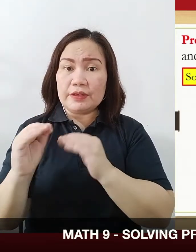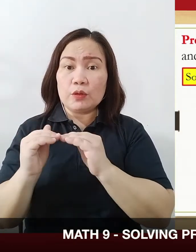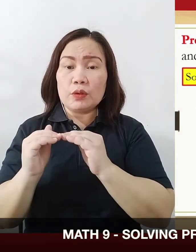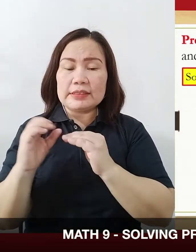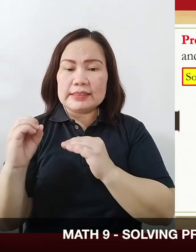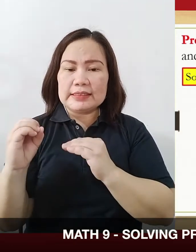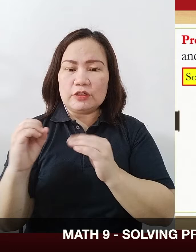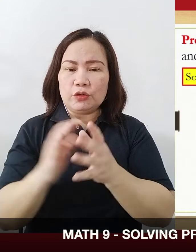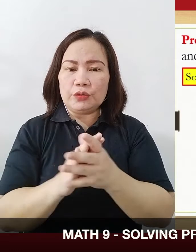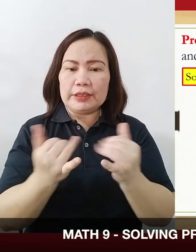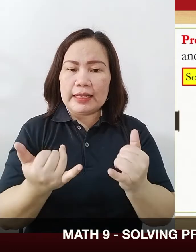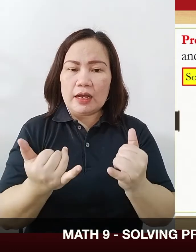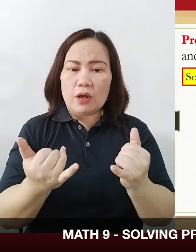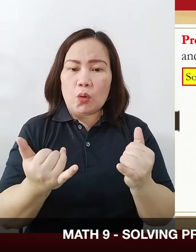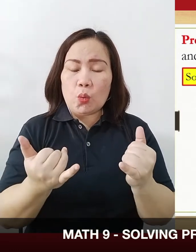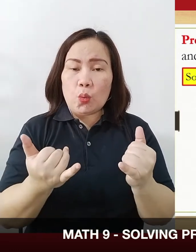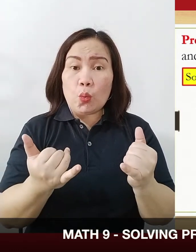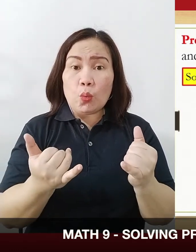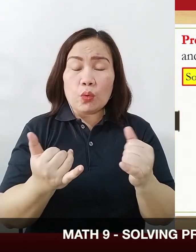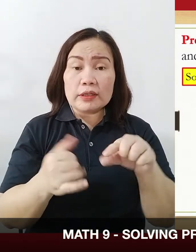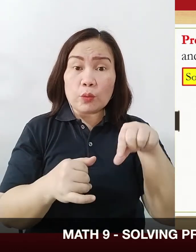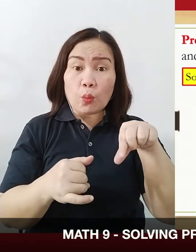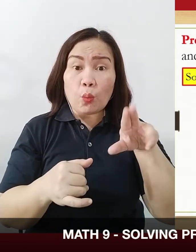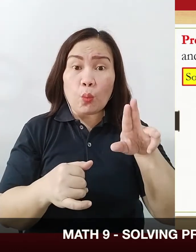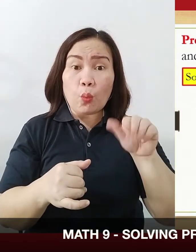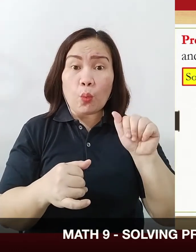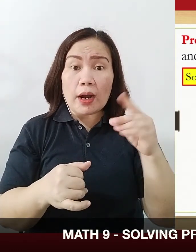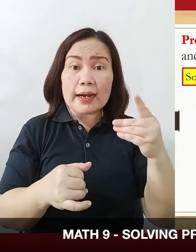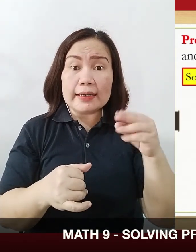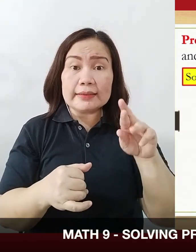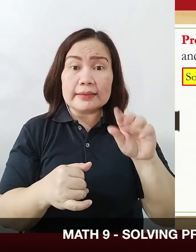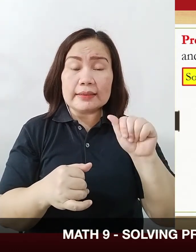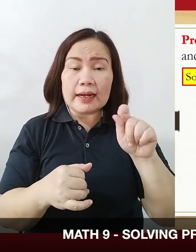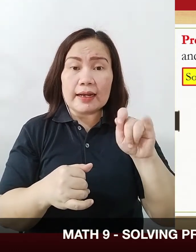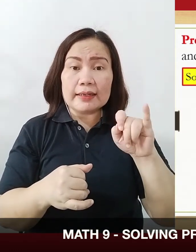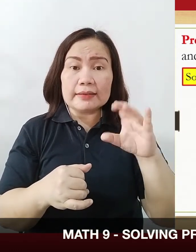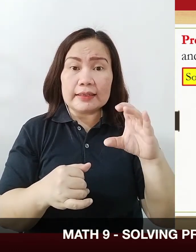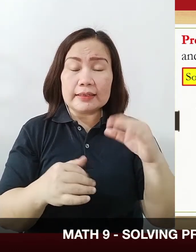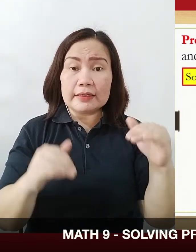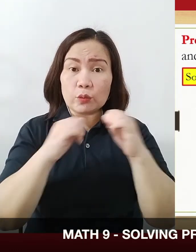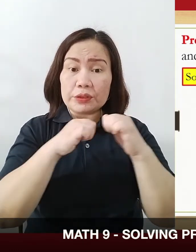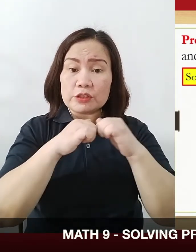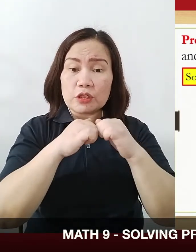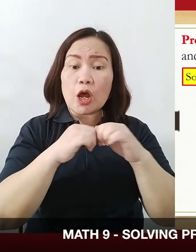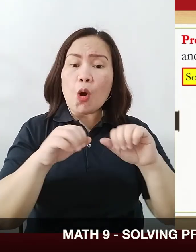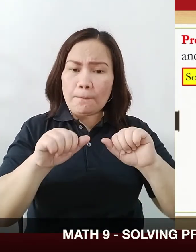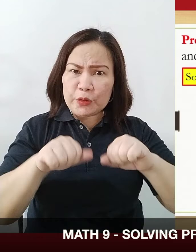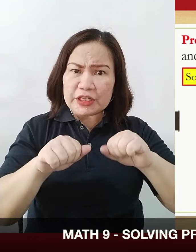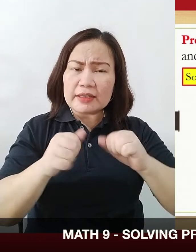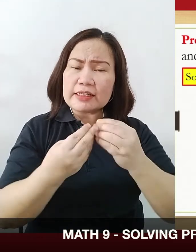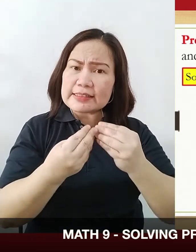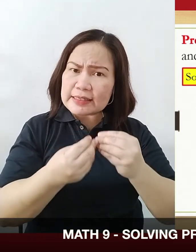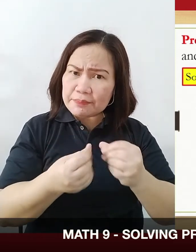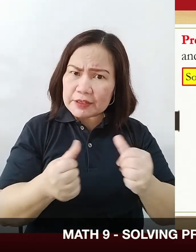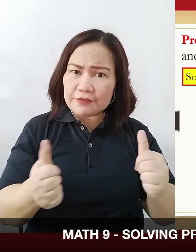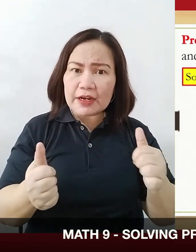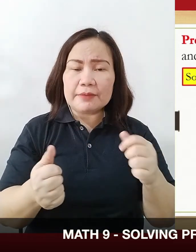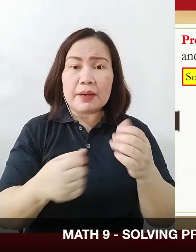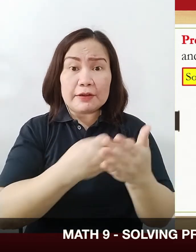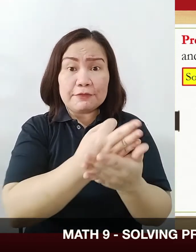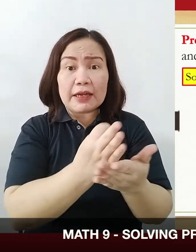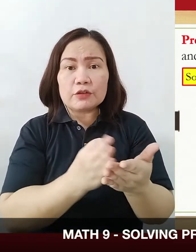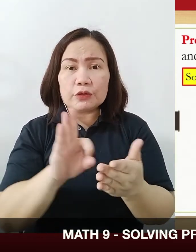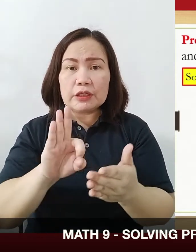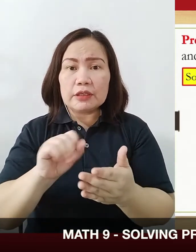Now, this is a quadratic equation na pwede nating i-simplify